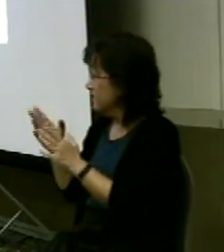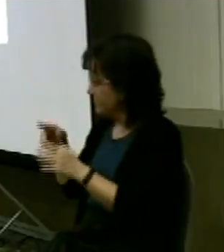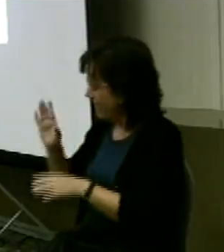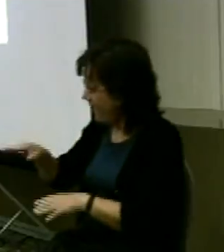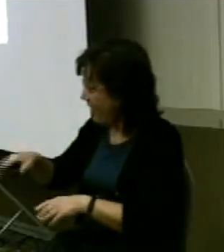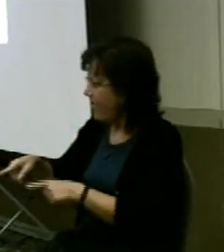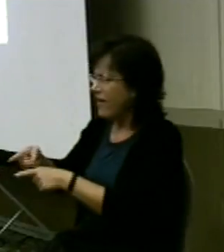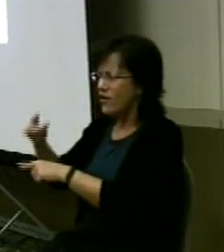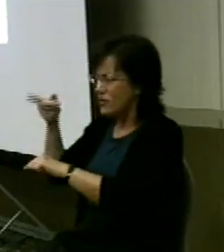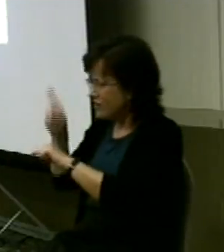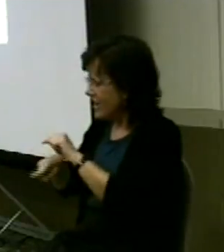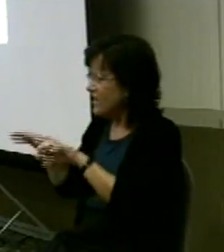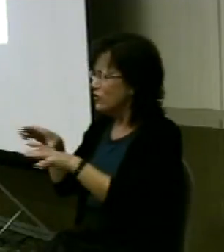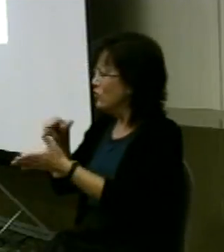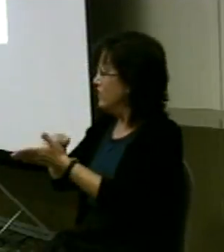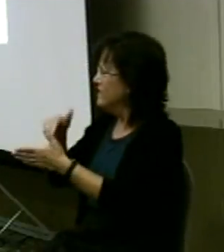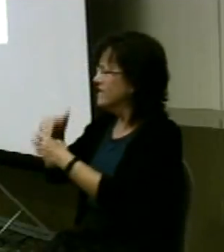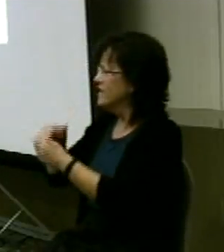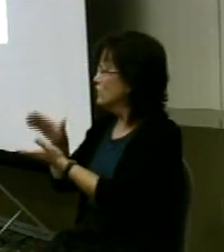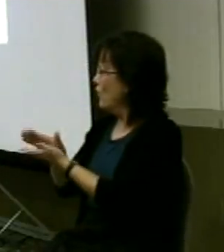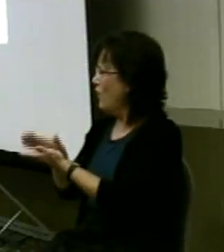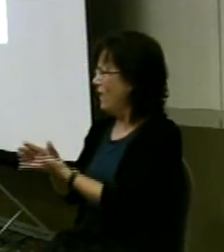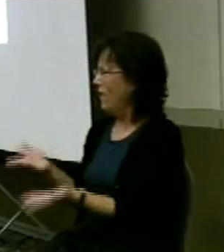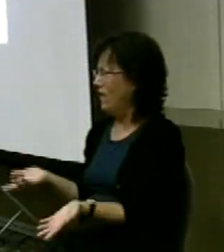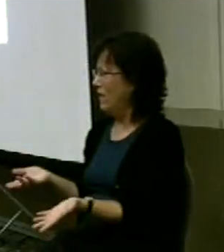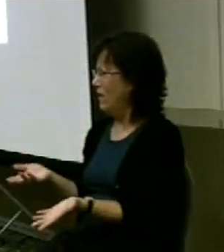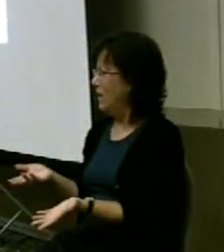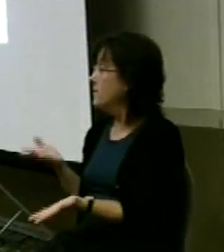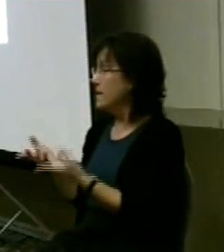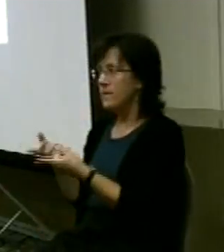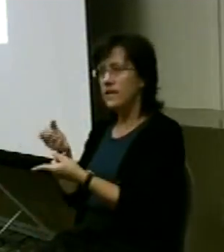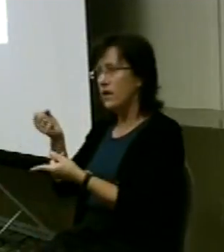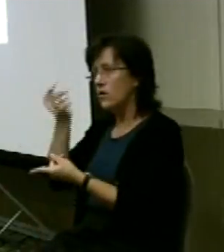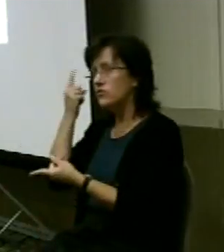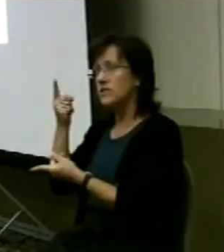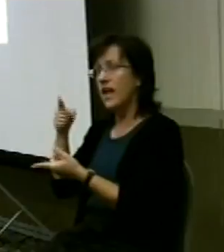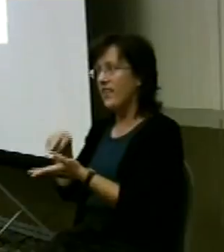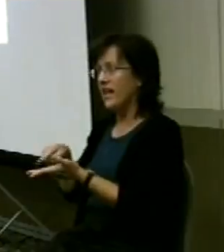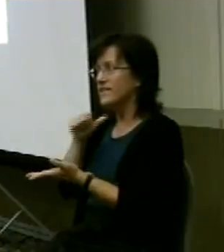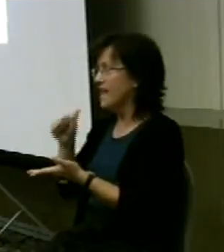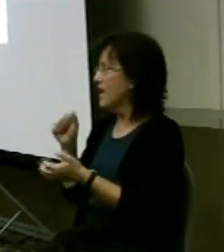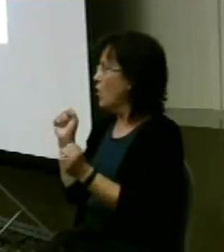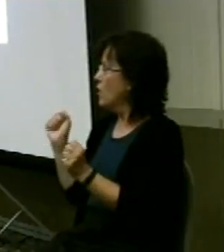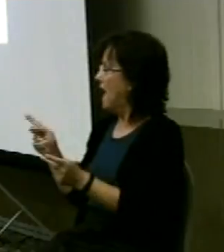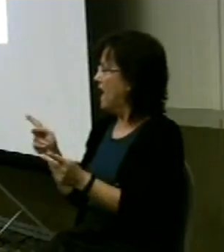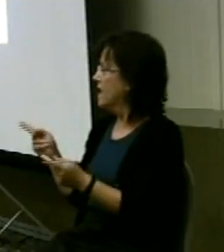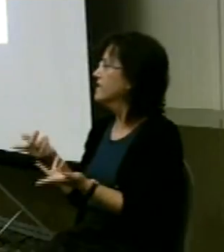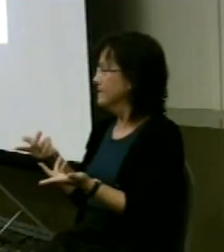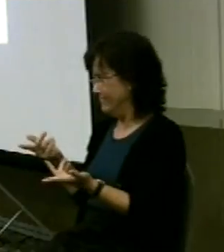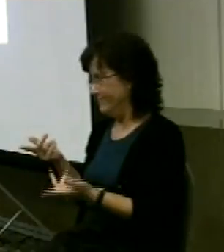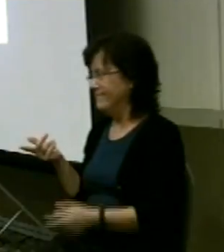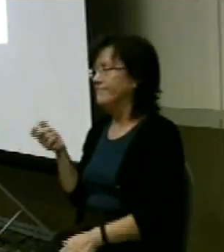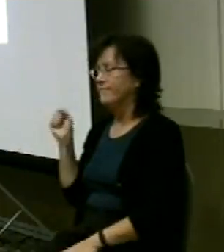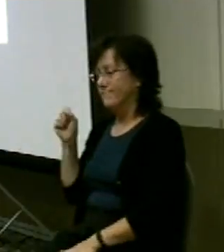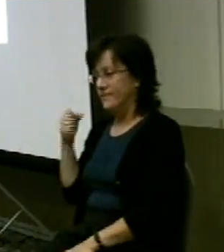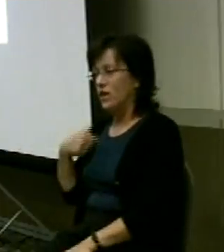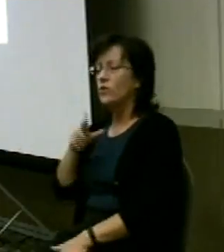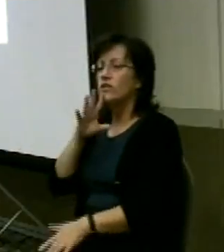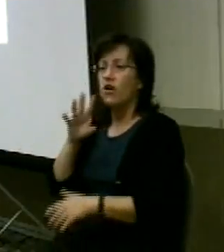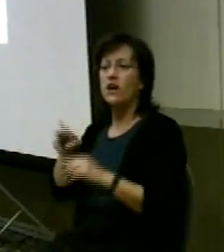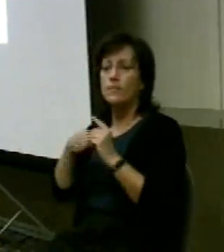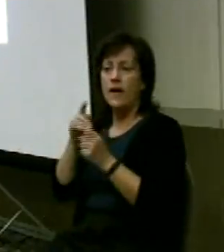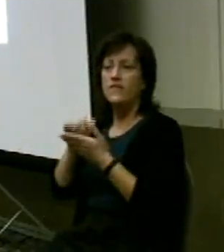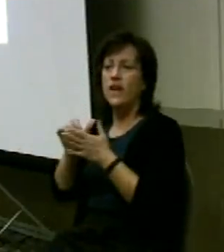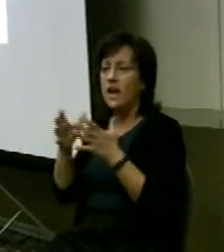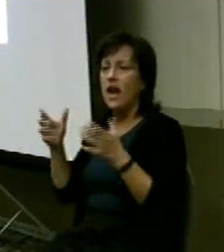you cannot do this in school. Absolutely. You understand that it's not okay. Absolutely. And we talk about that a lot with the positive behavior